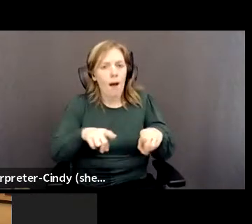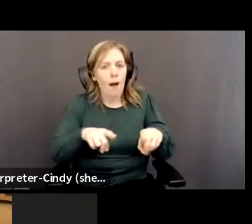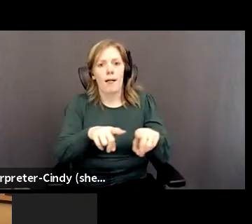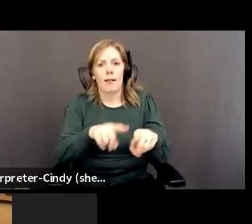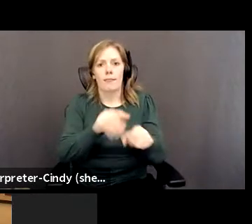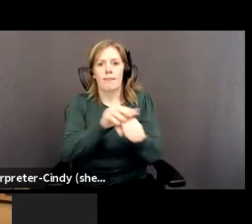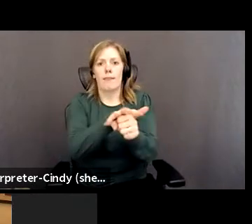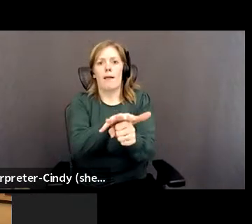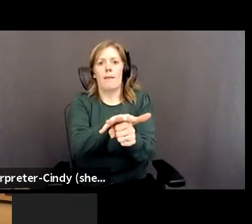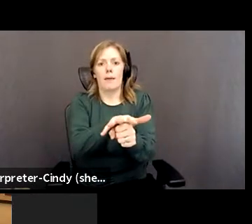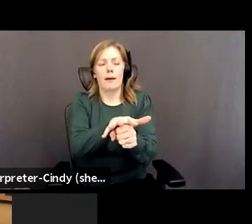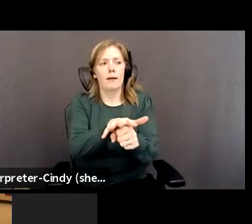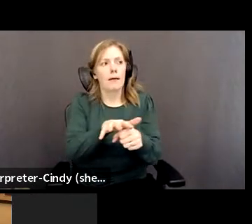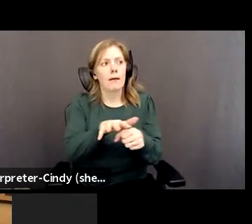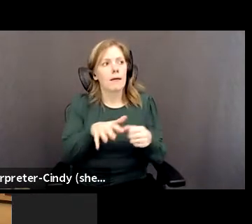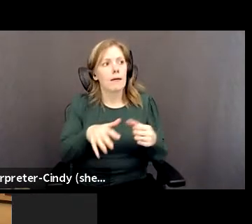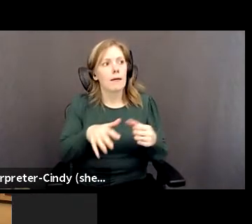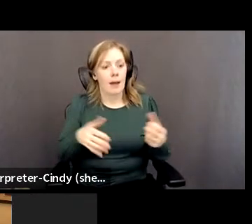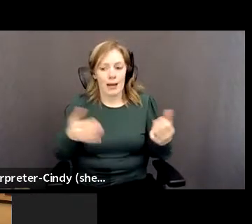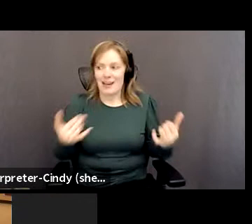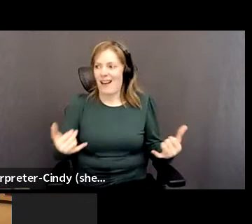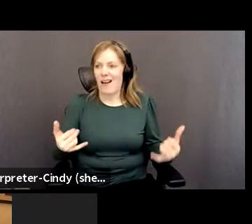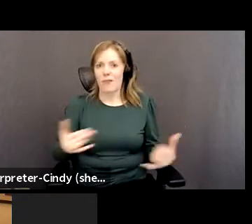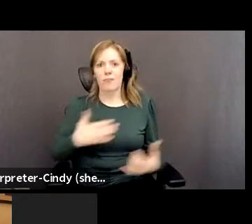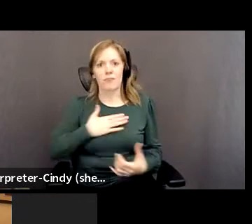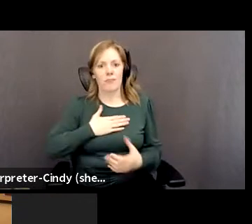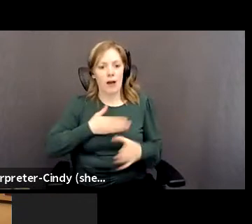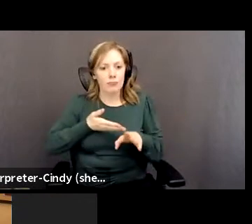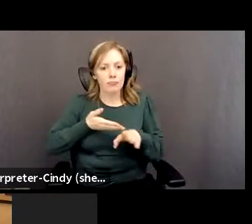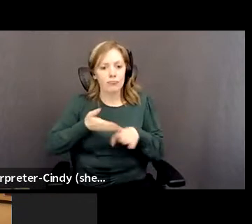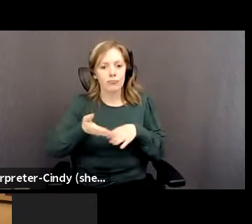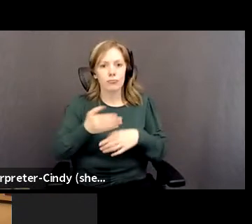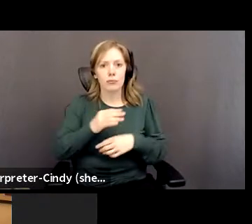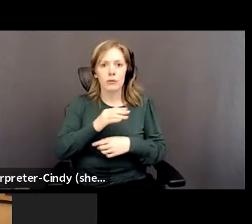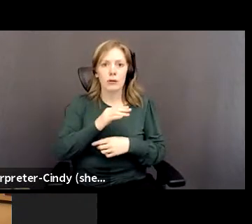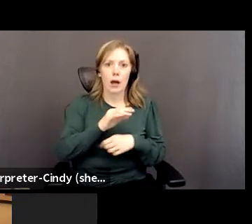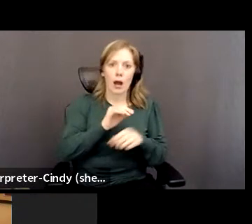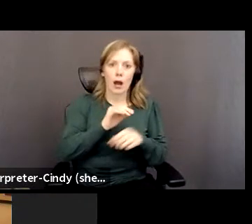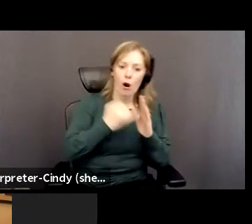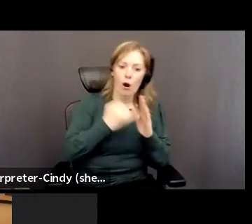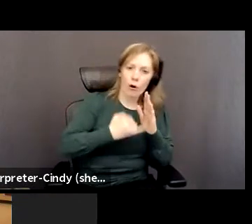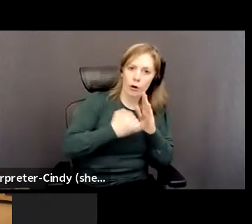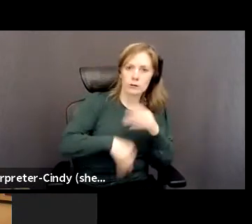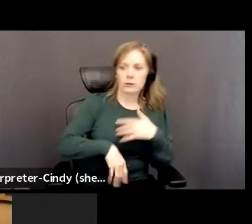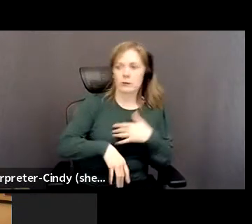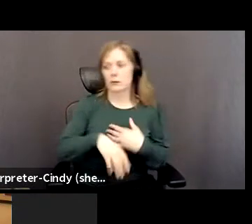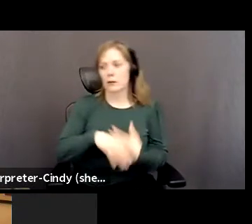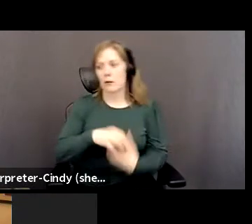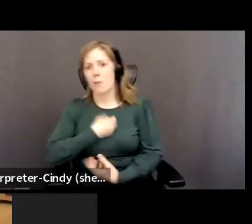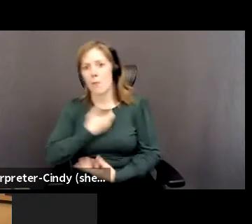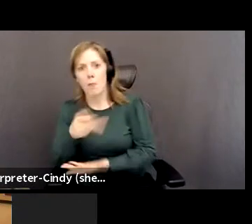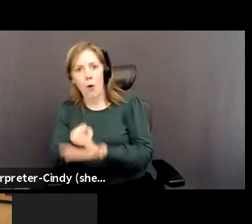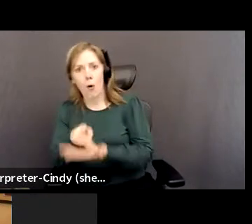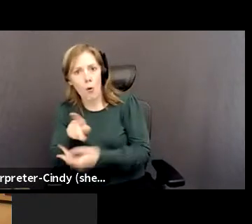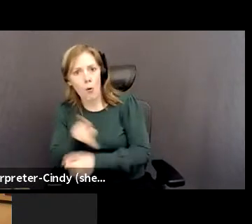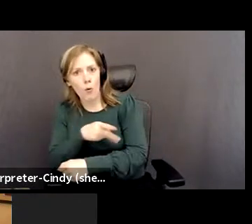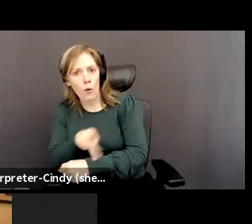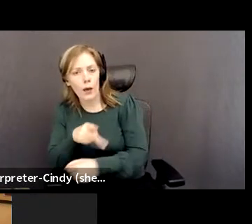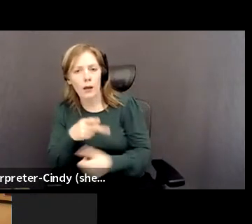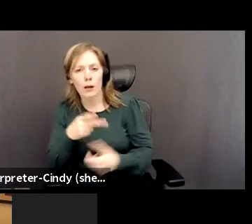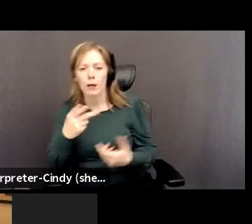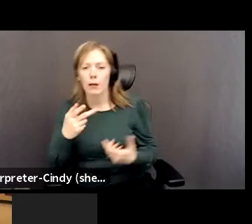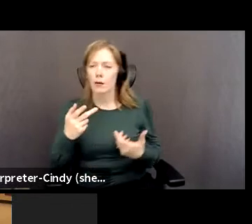is my job as an artist? What is my job as a poet? Why should I be an artist or a poet during this moment and this pandemic? And I think for